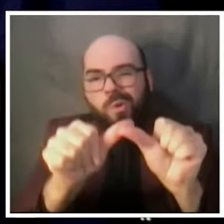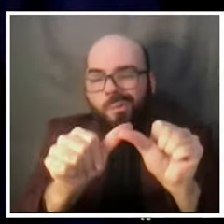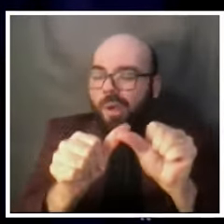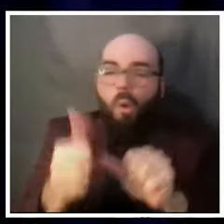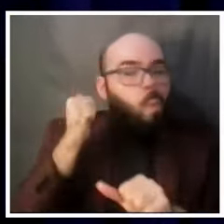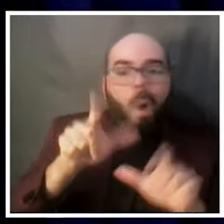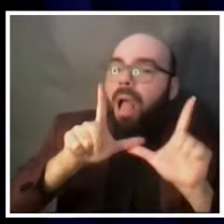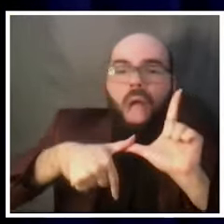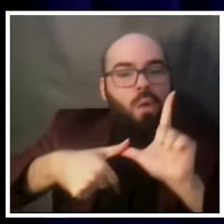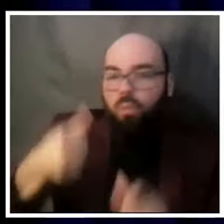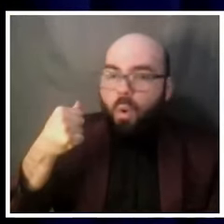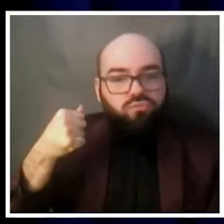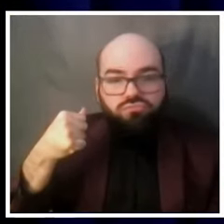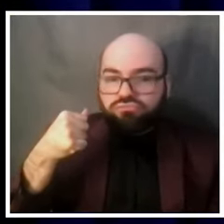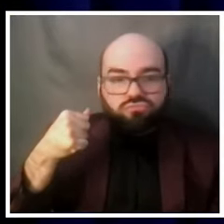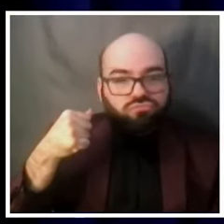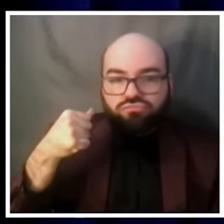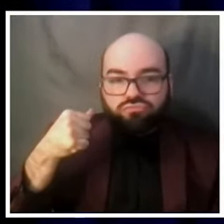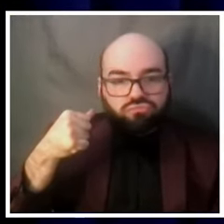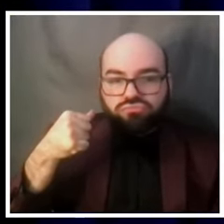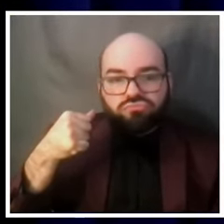Folks,